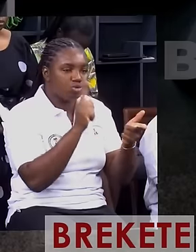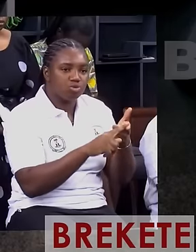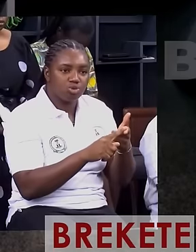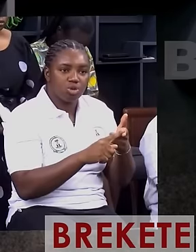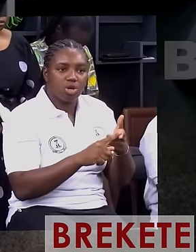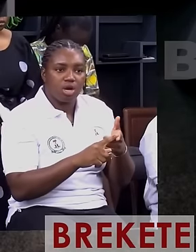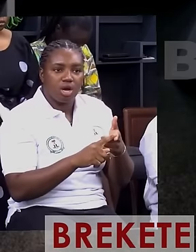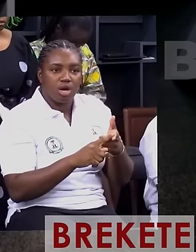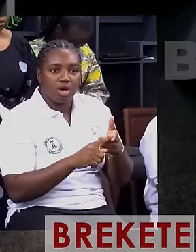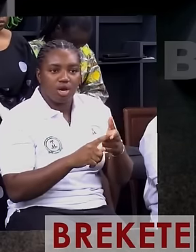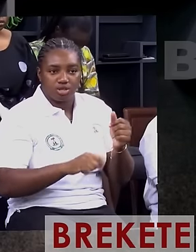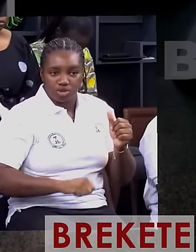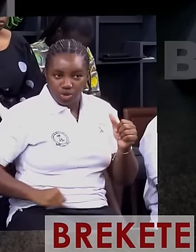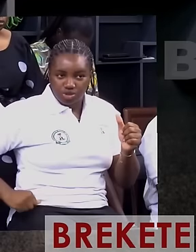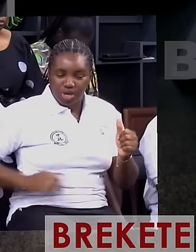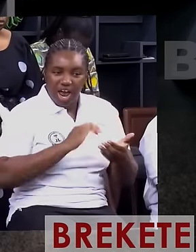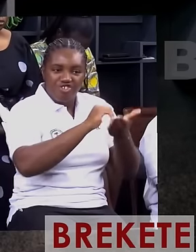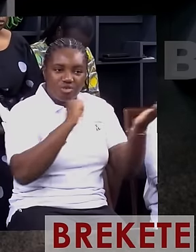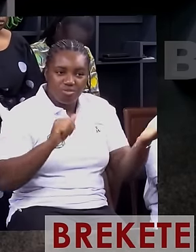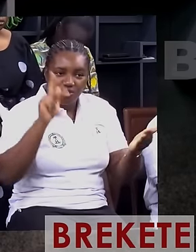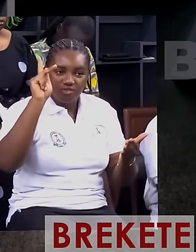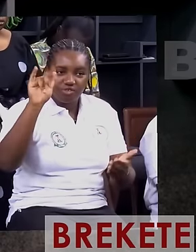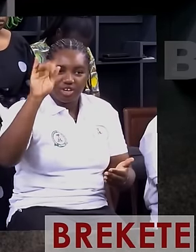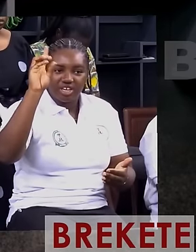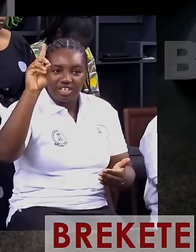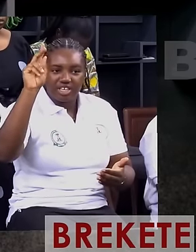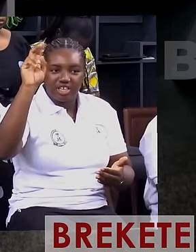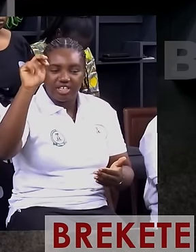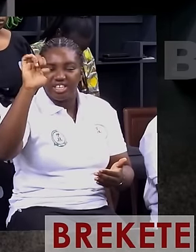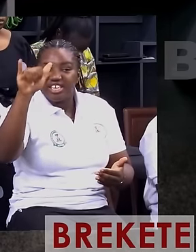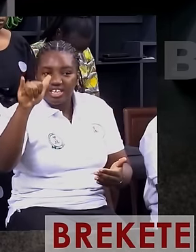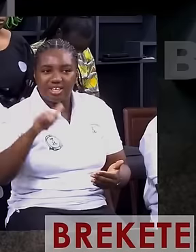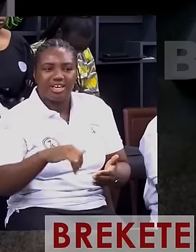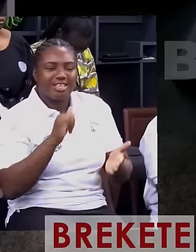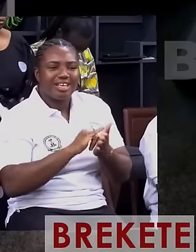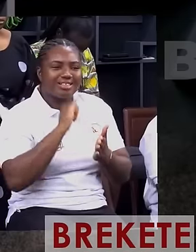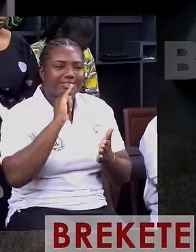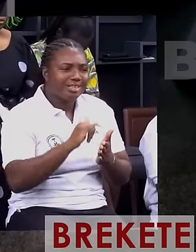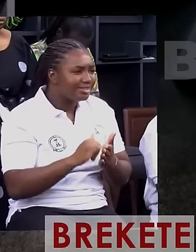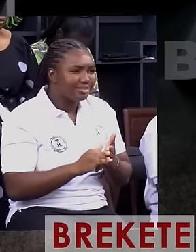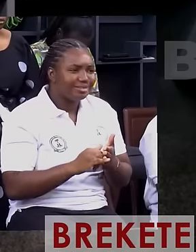their kidneys without them knowing. That is gutter journalism.